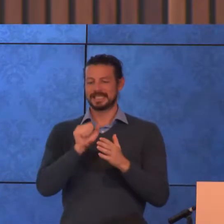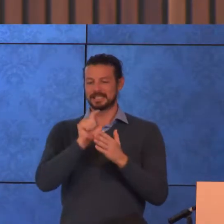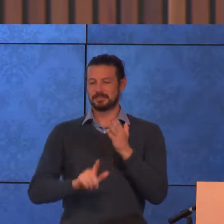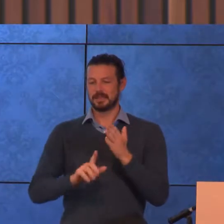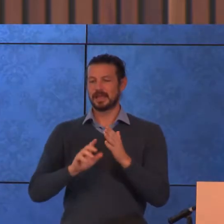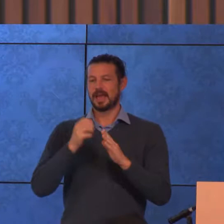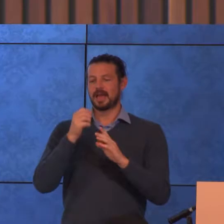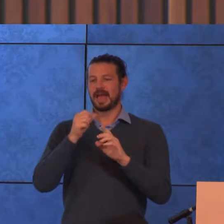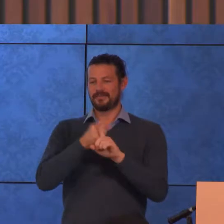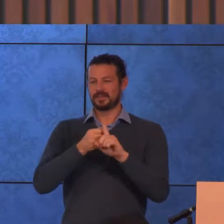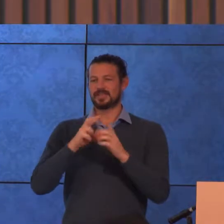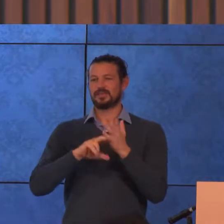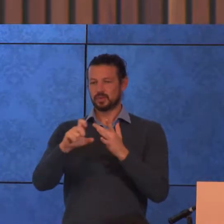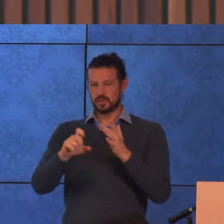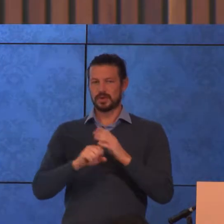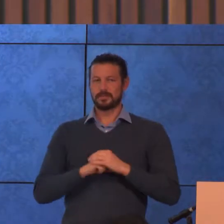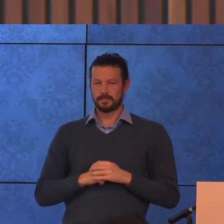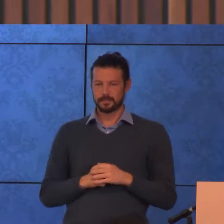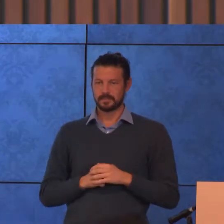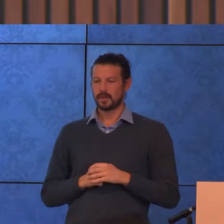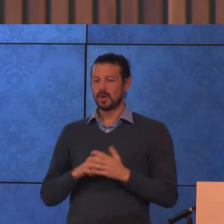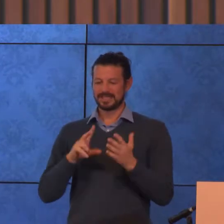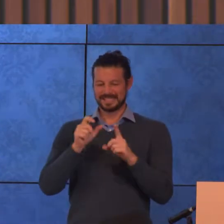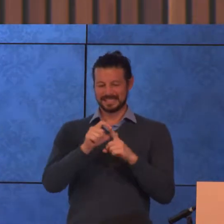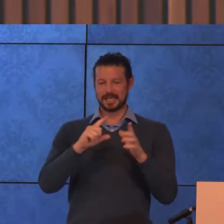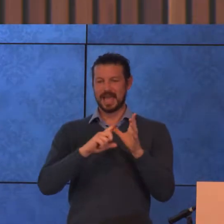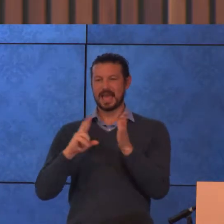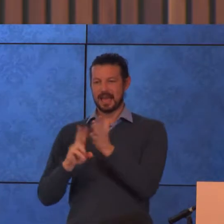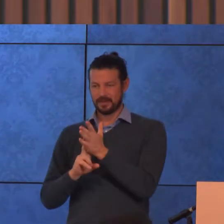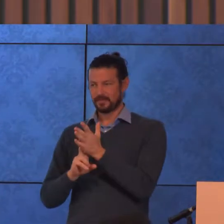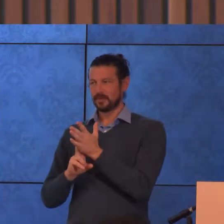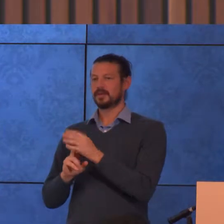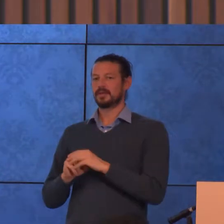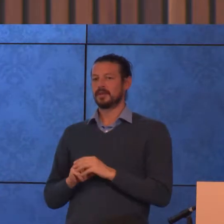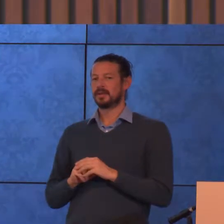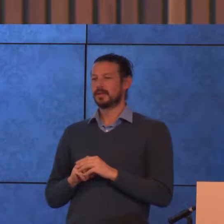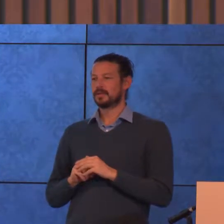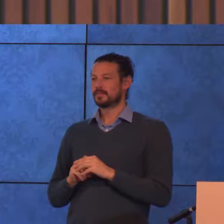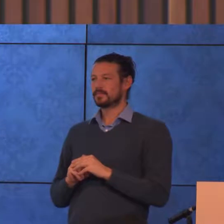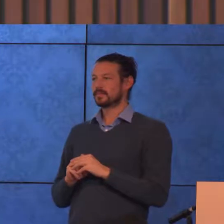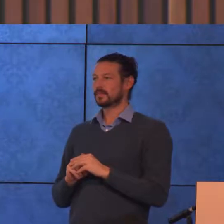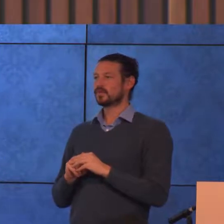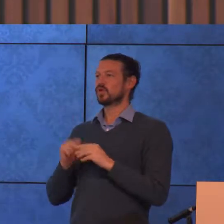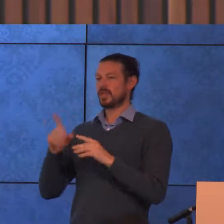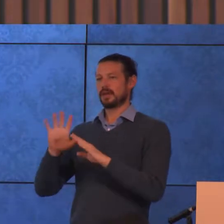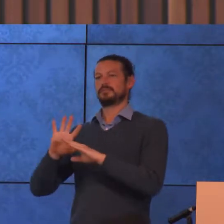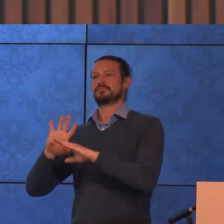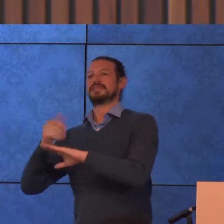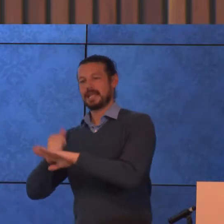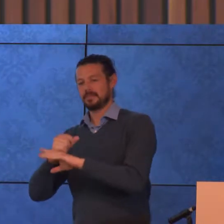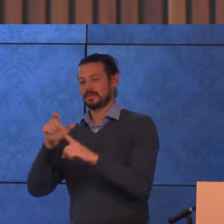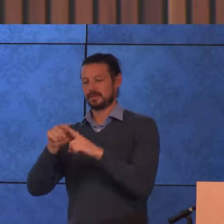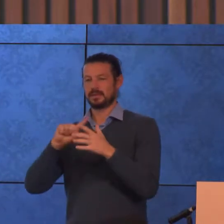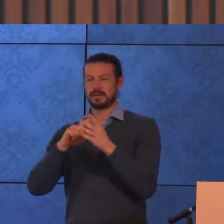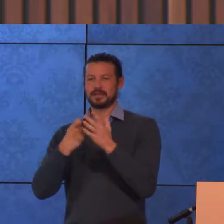and together Disability Advocacy Victoria, or DAV, and VCOSS deliver Daru, the Disability Advocacy Resource Unit. And in noting